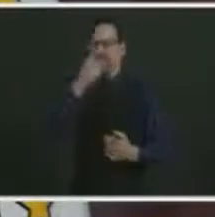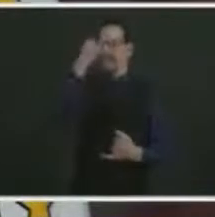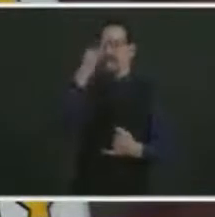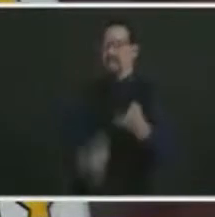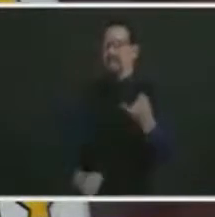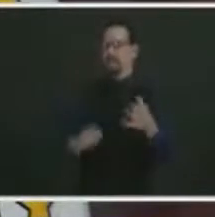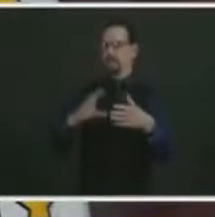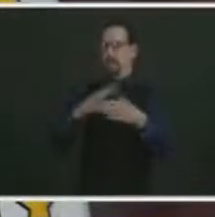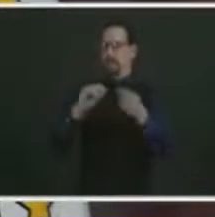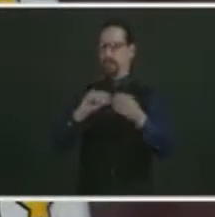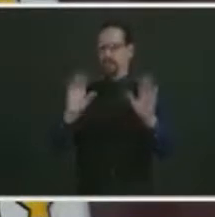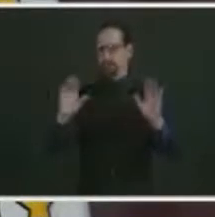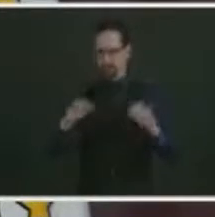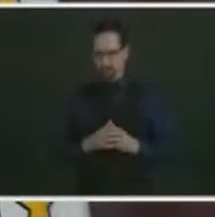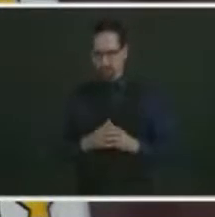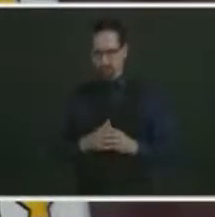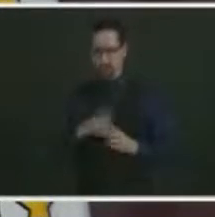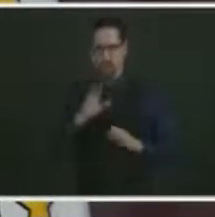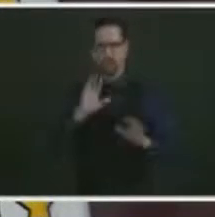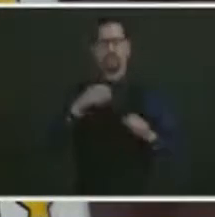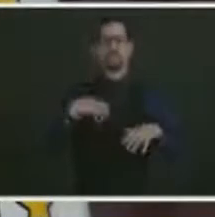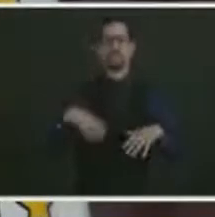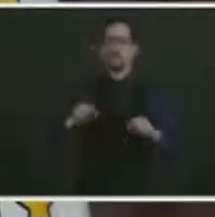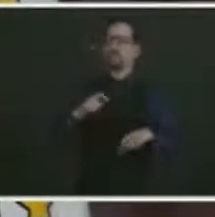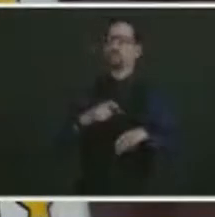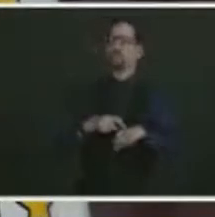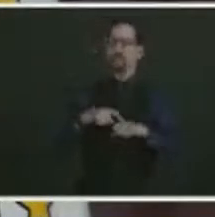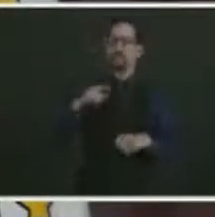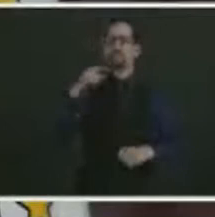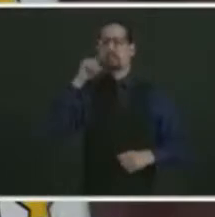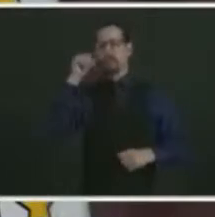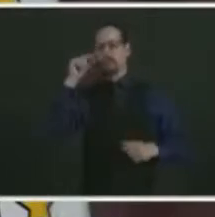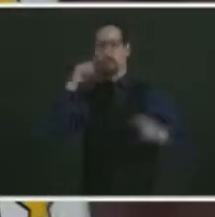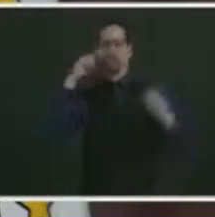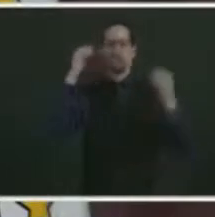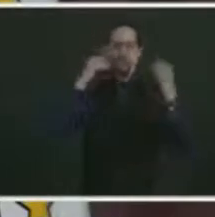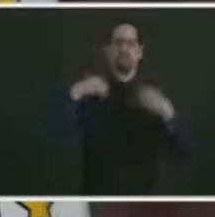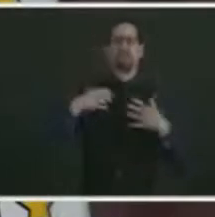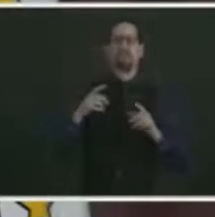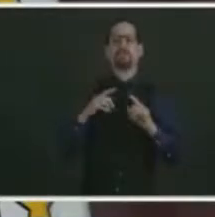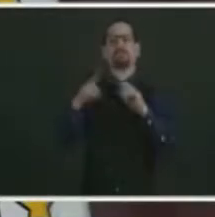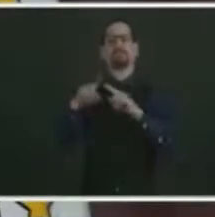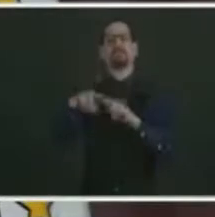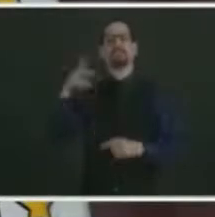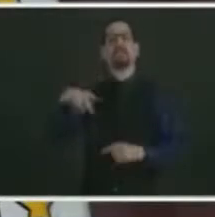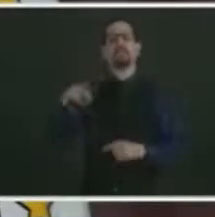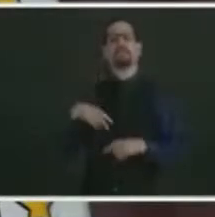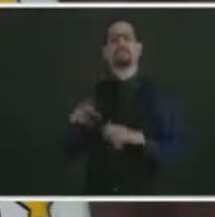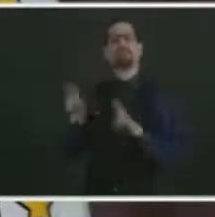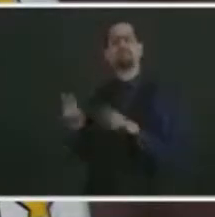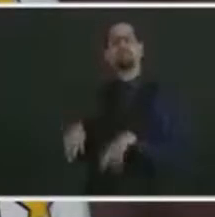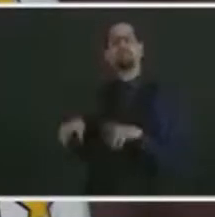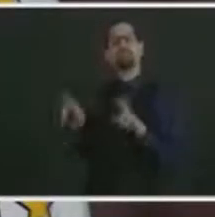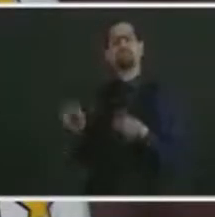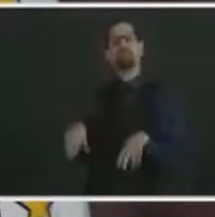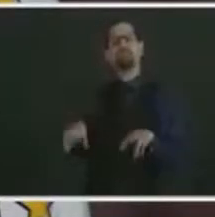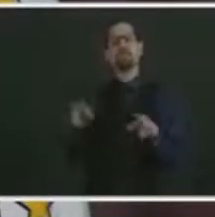I took some time yesterday to go around the city of Providence and see the small businesses who